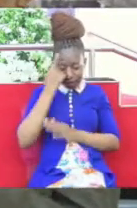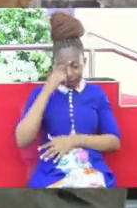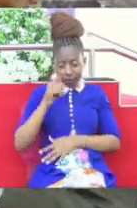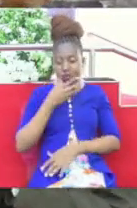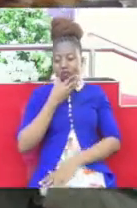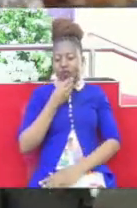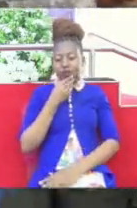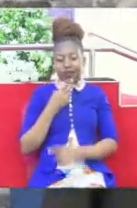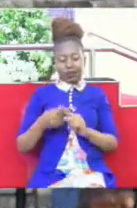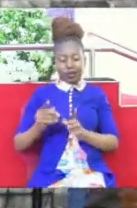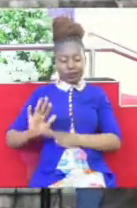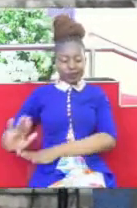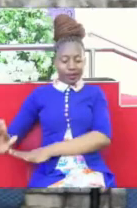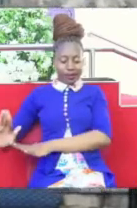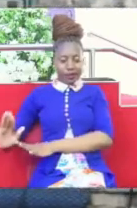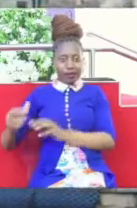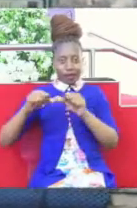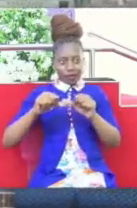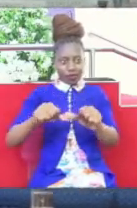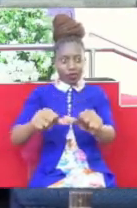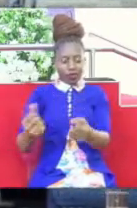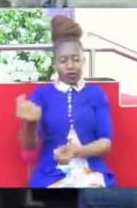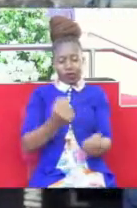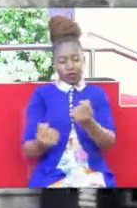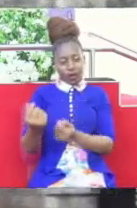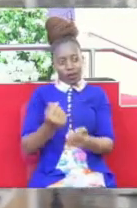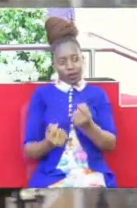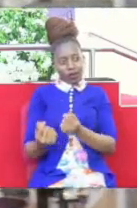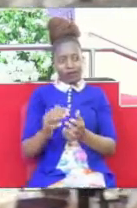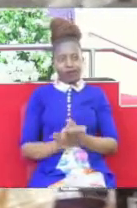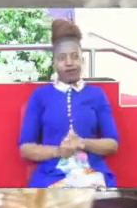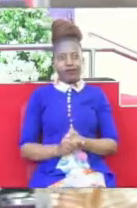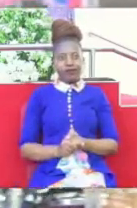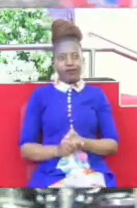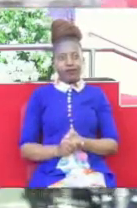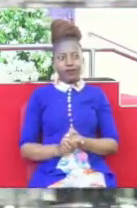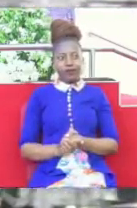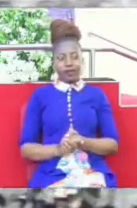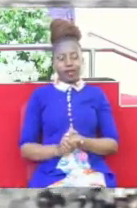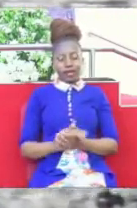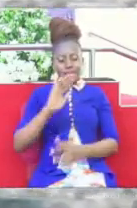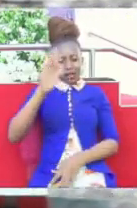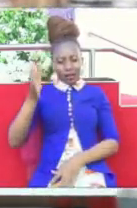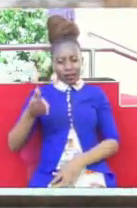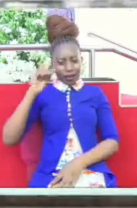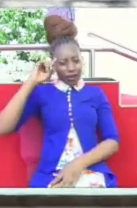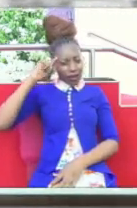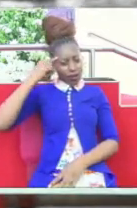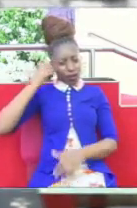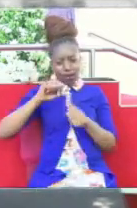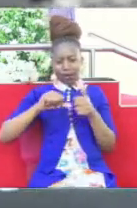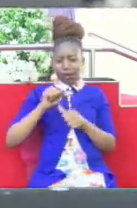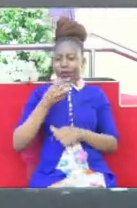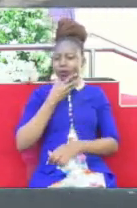And zipped on by. Na akaendeleza mwendo. Never to think of that man again. Hakufikiria tena huyo mtu tena. Well,